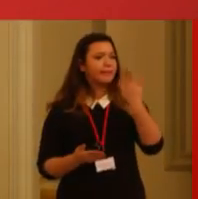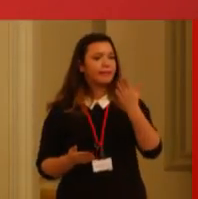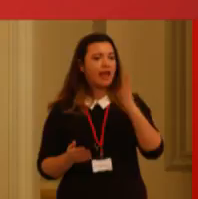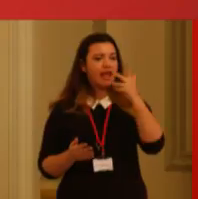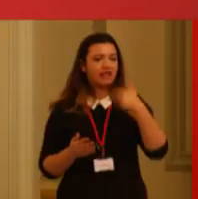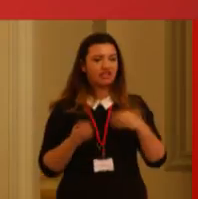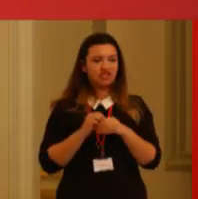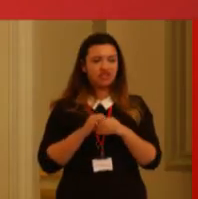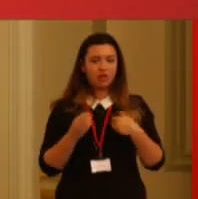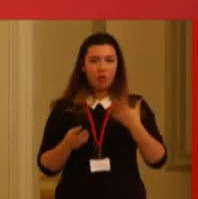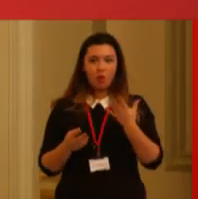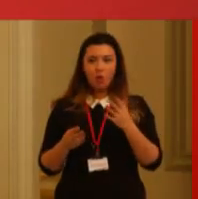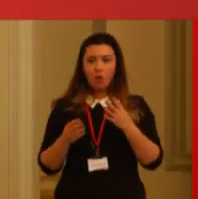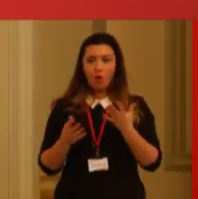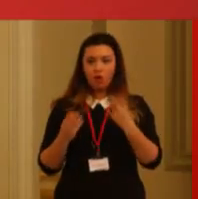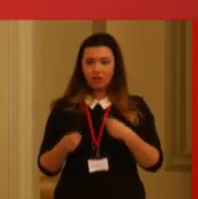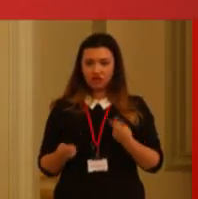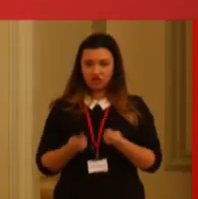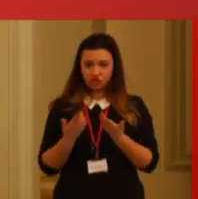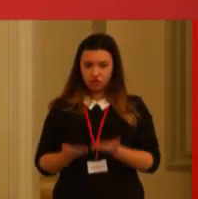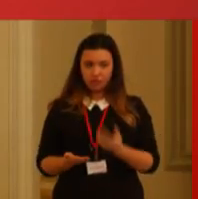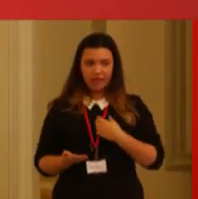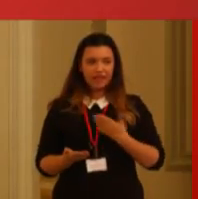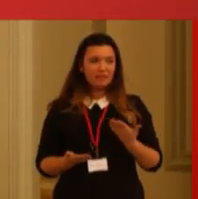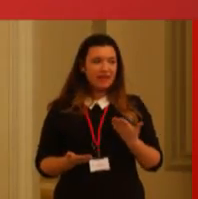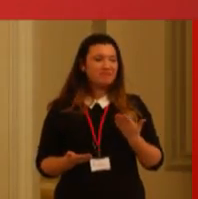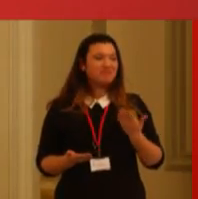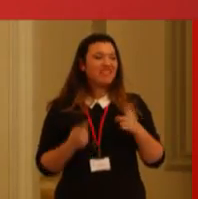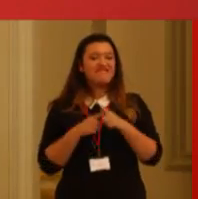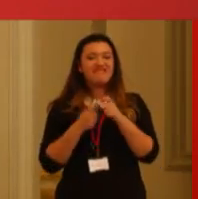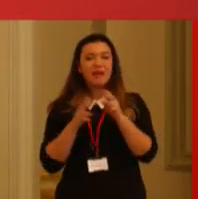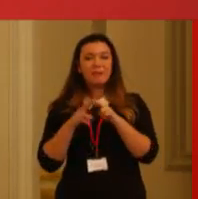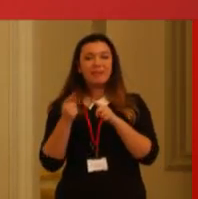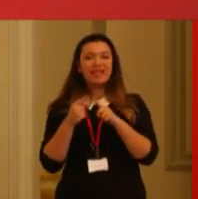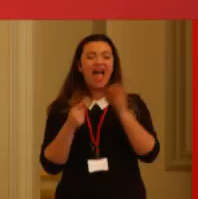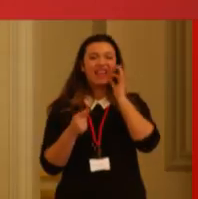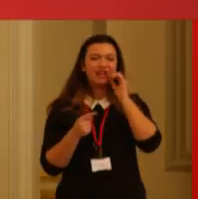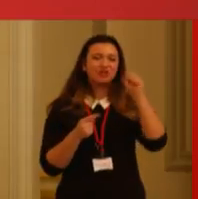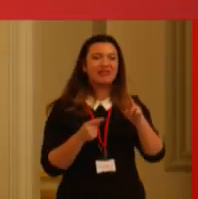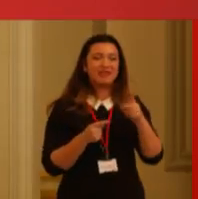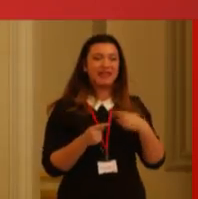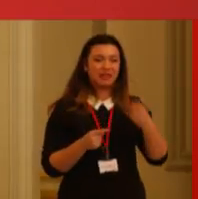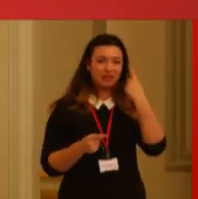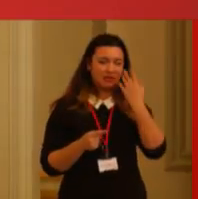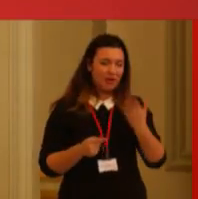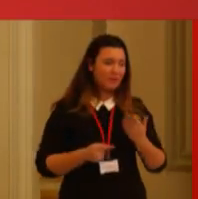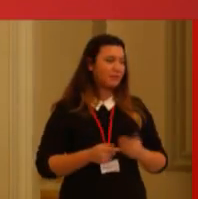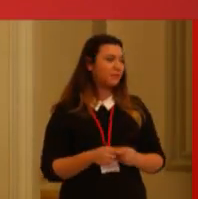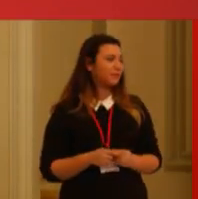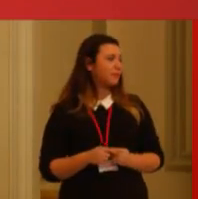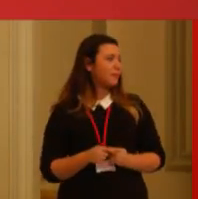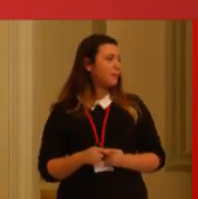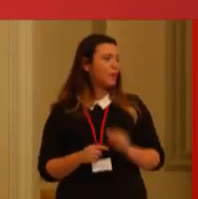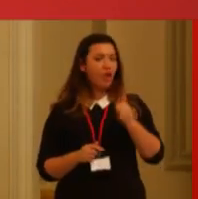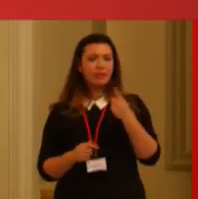It's fearful as a female activist. As someone who defines herself as a feminist, I think this is